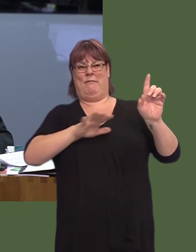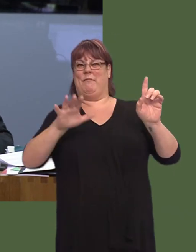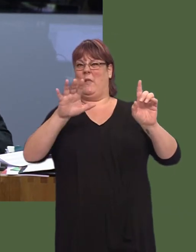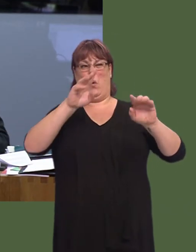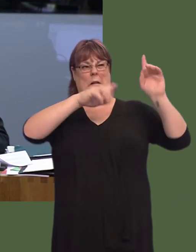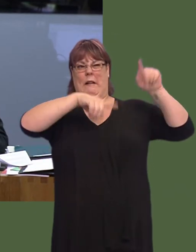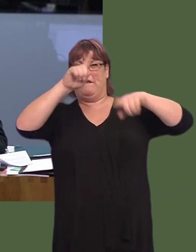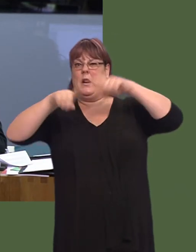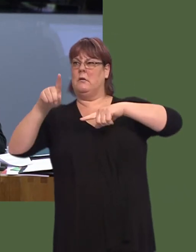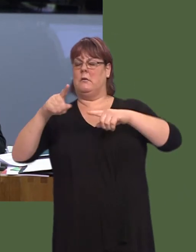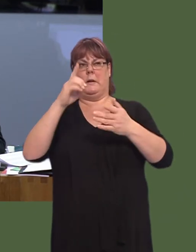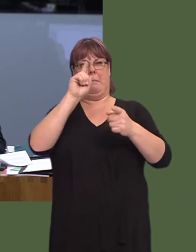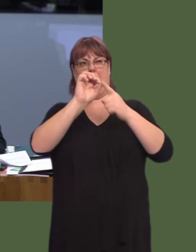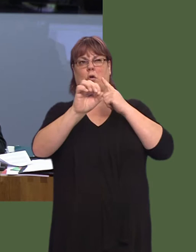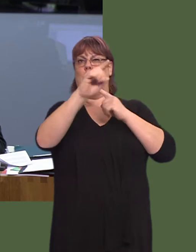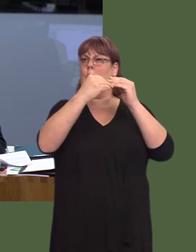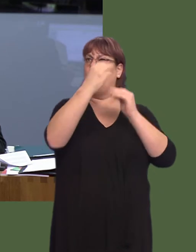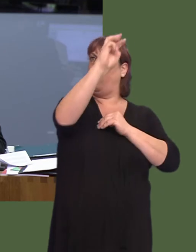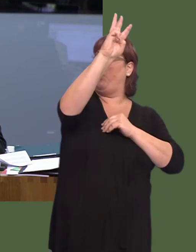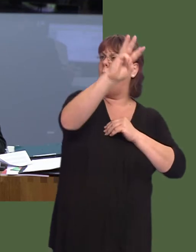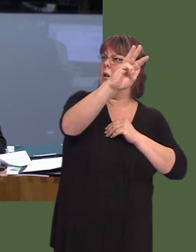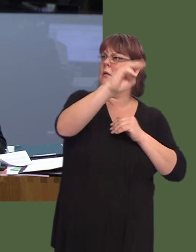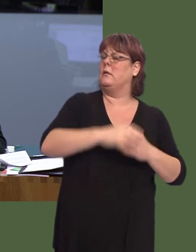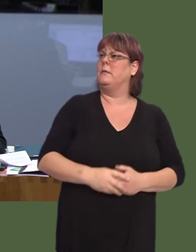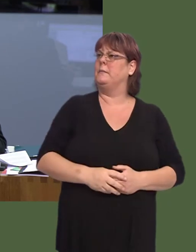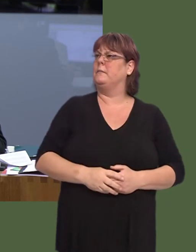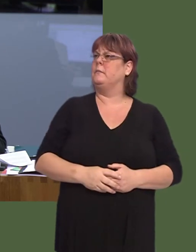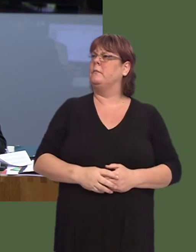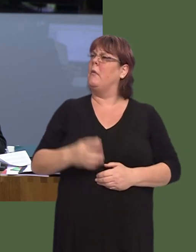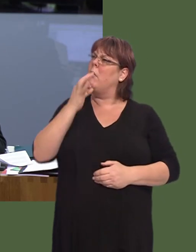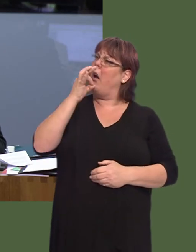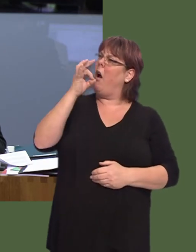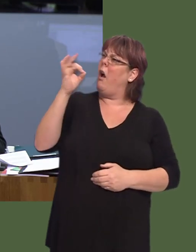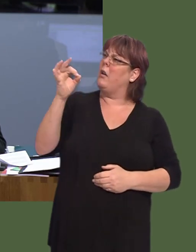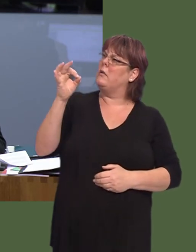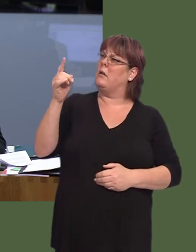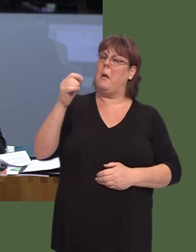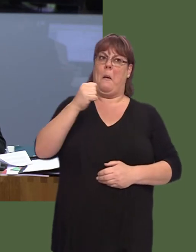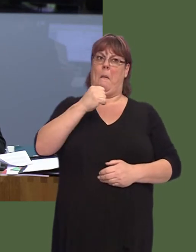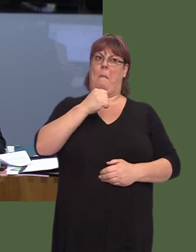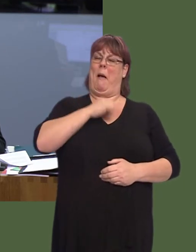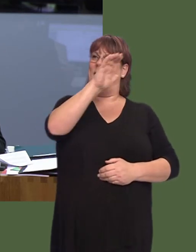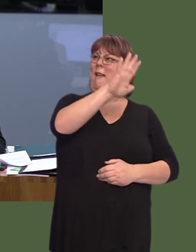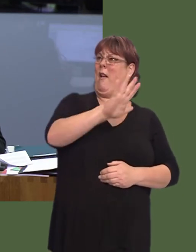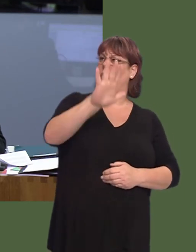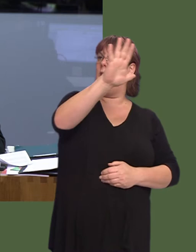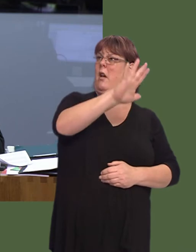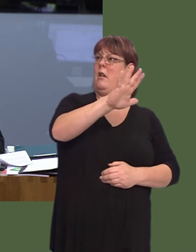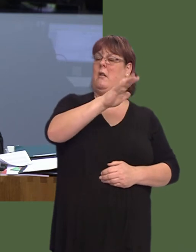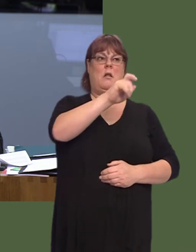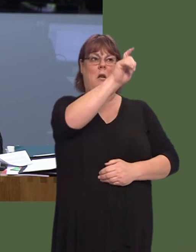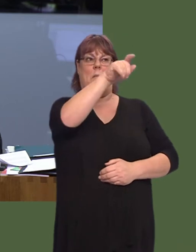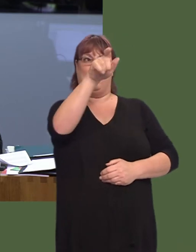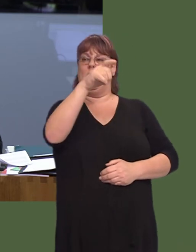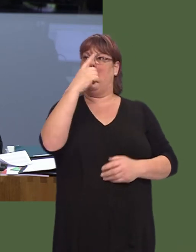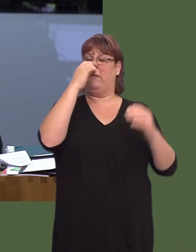service in North Wales versus other parts of the country. Why is it, First Minister, that my own constituents have